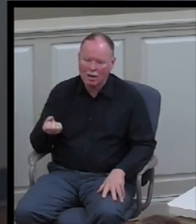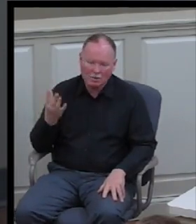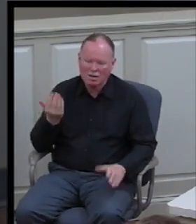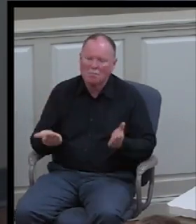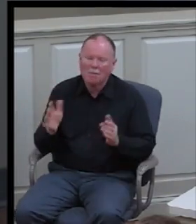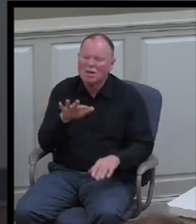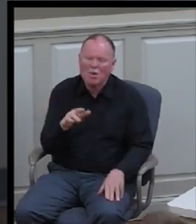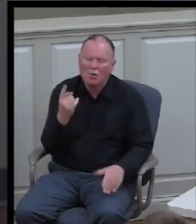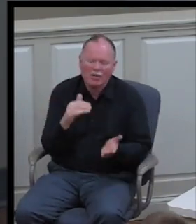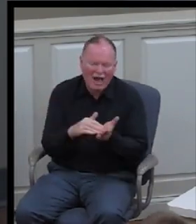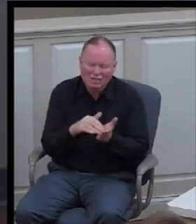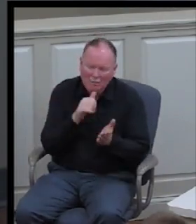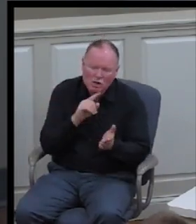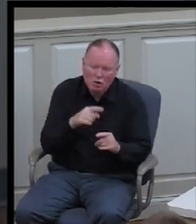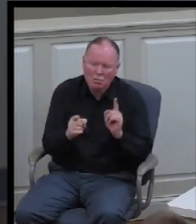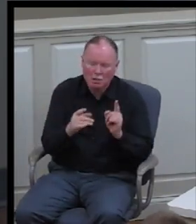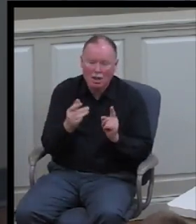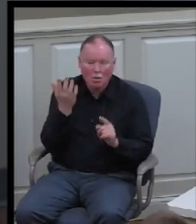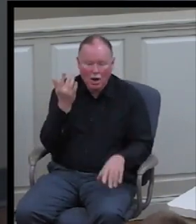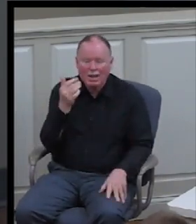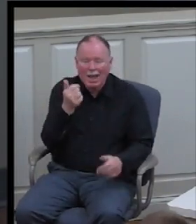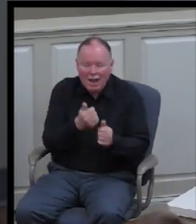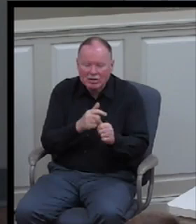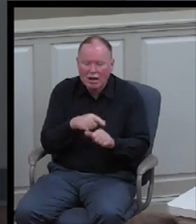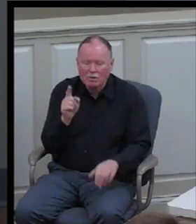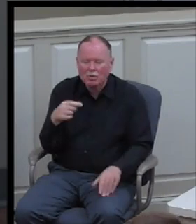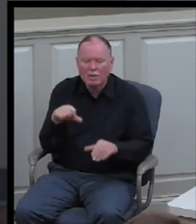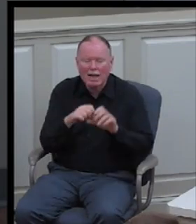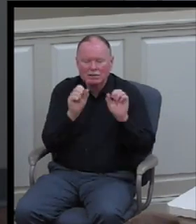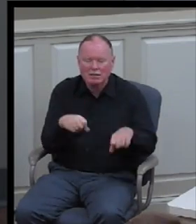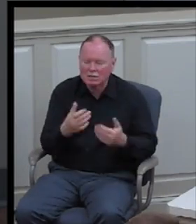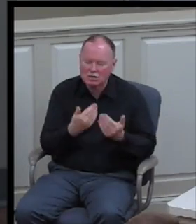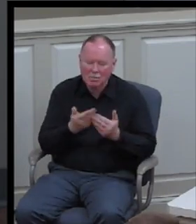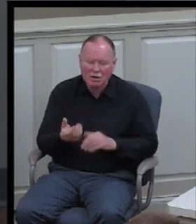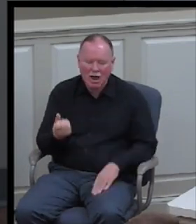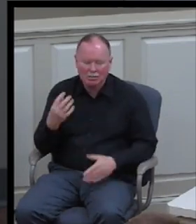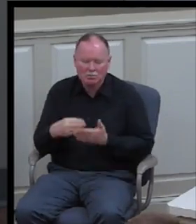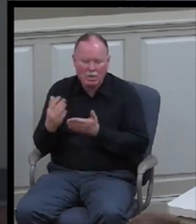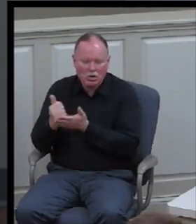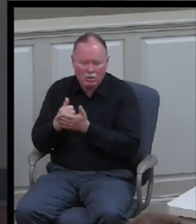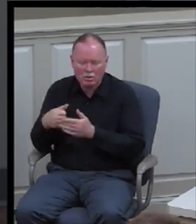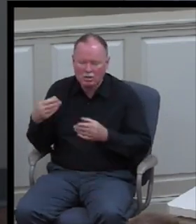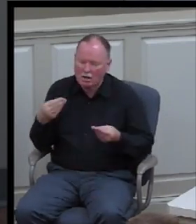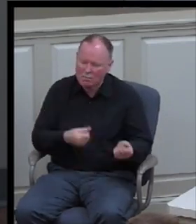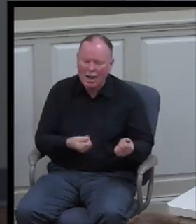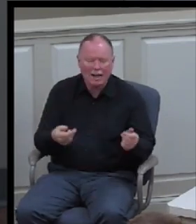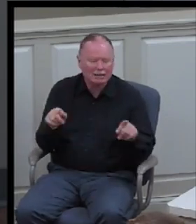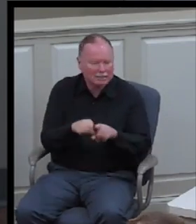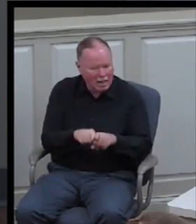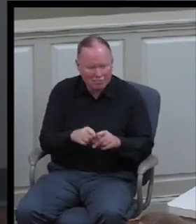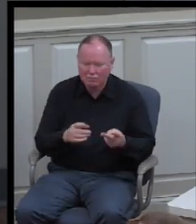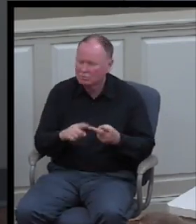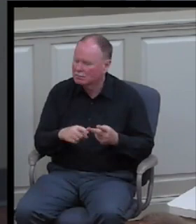be $1,000, have no idea. Because every time you go to the gas pump, it doesn't matter what your salary is, you're paying the same amount increase.